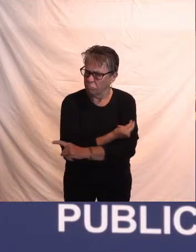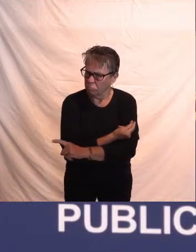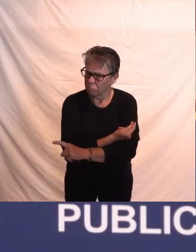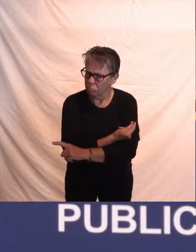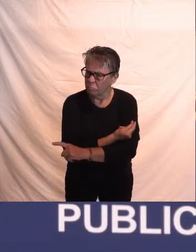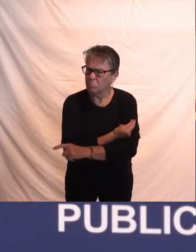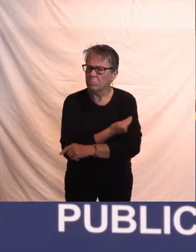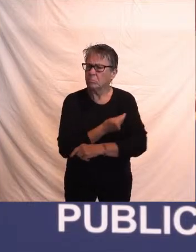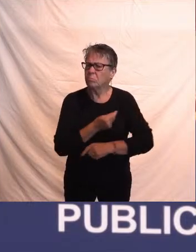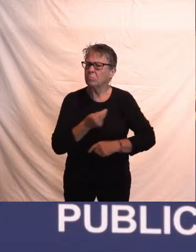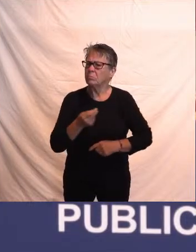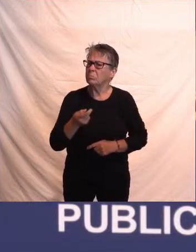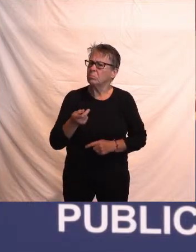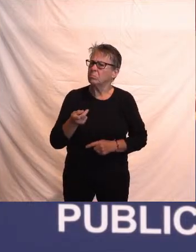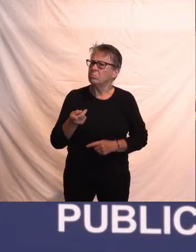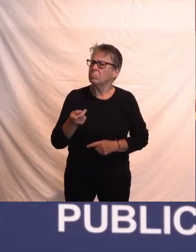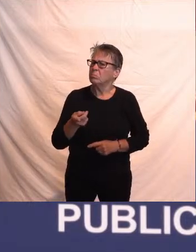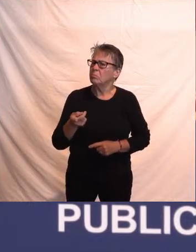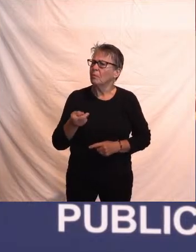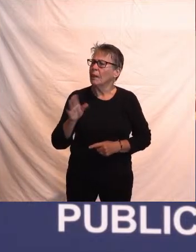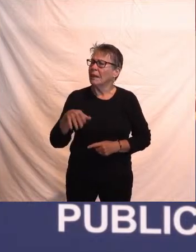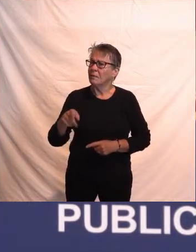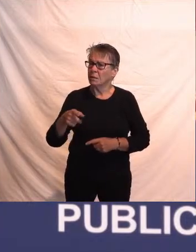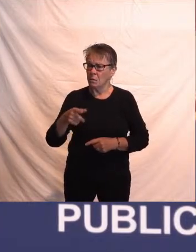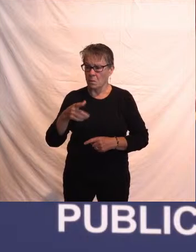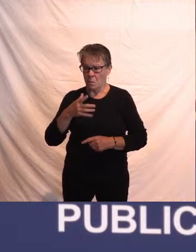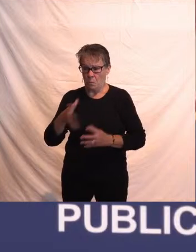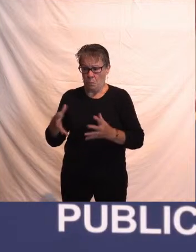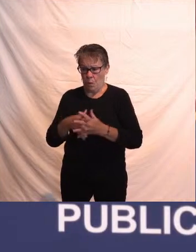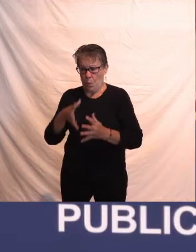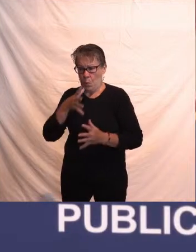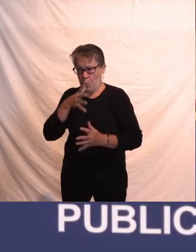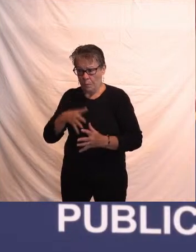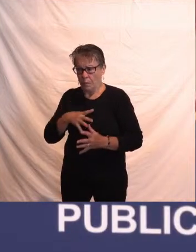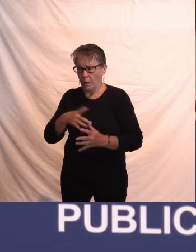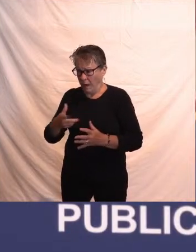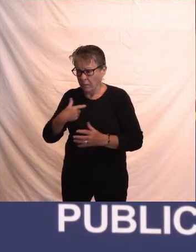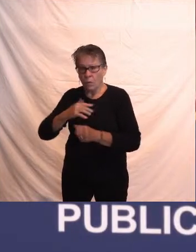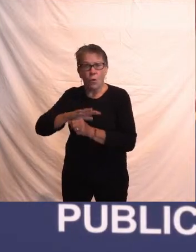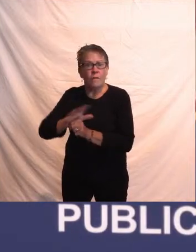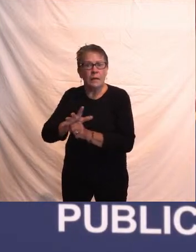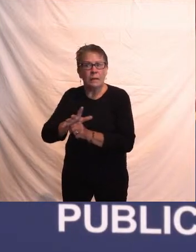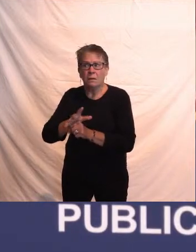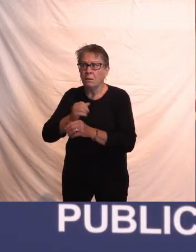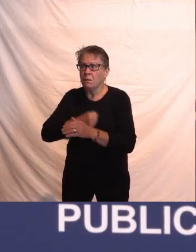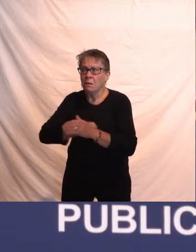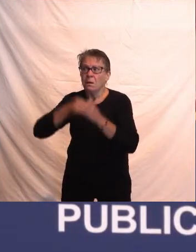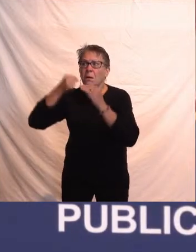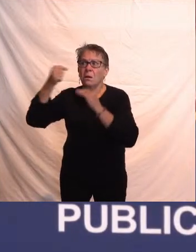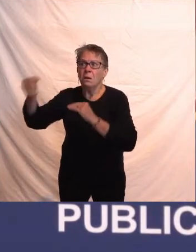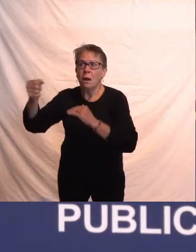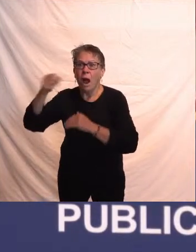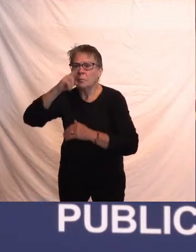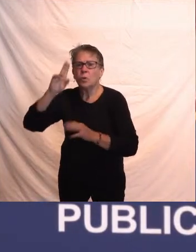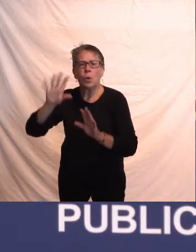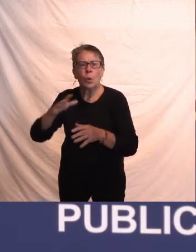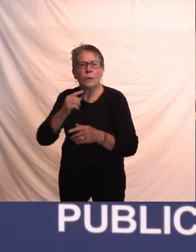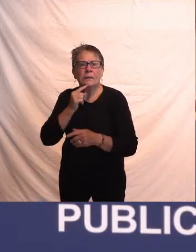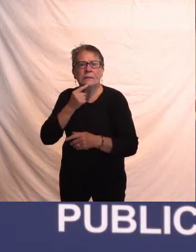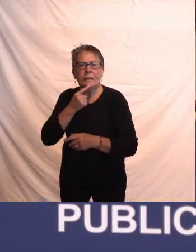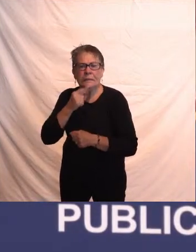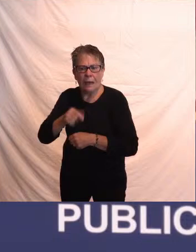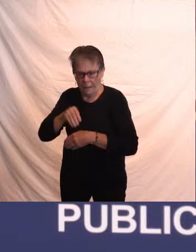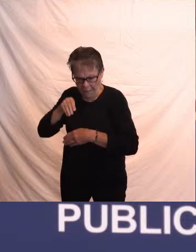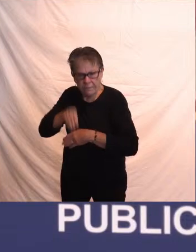ventilator, and a 70% increased risk of death. CDC shared that the highest number of COVID-19